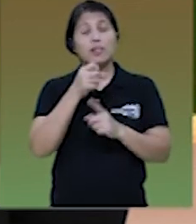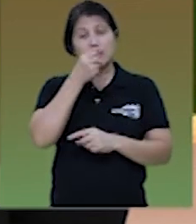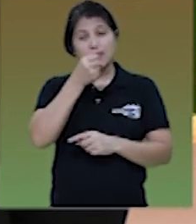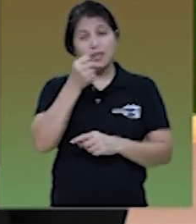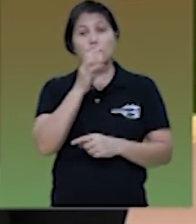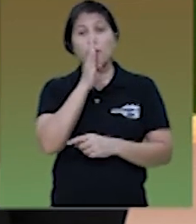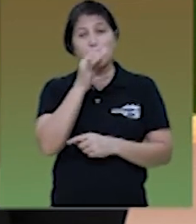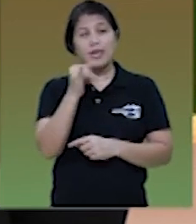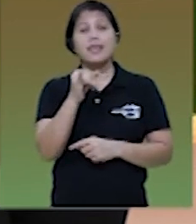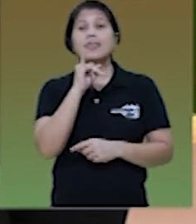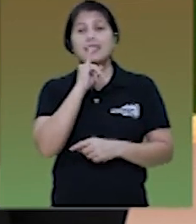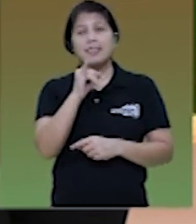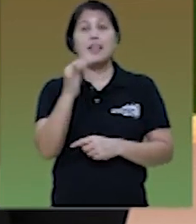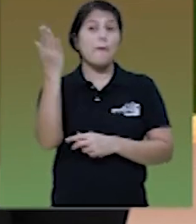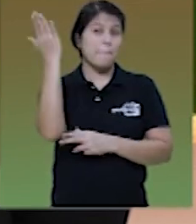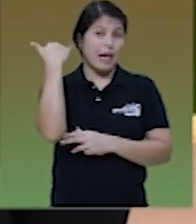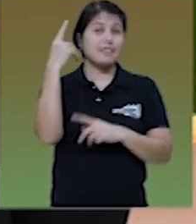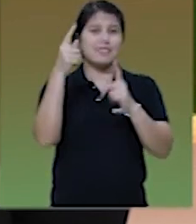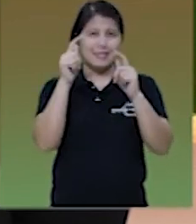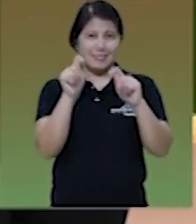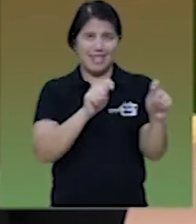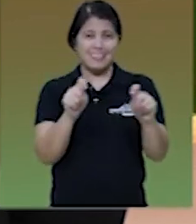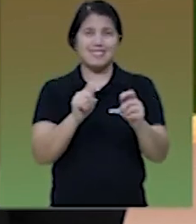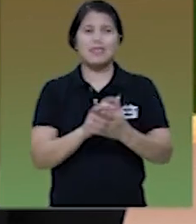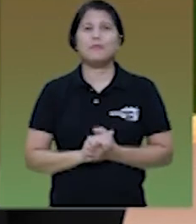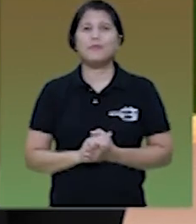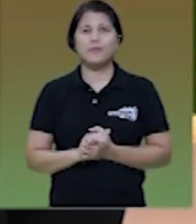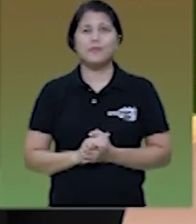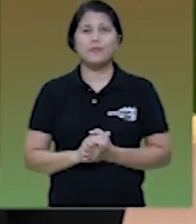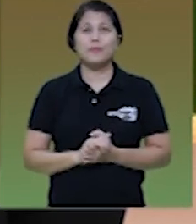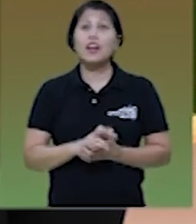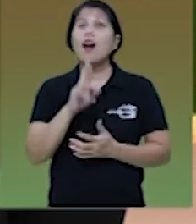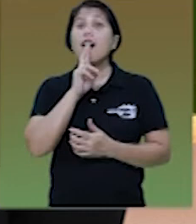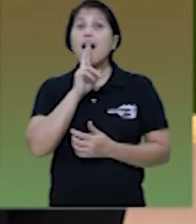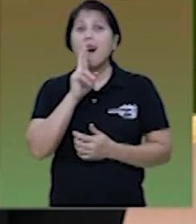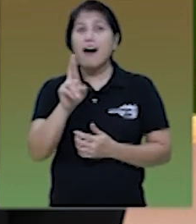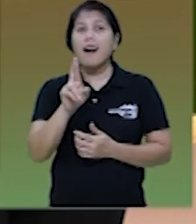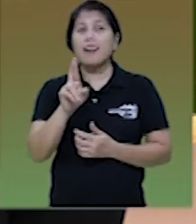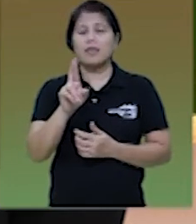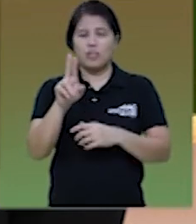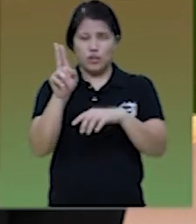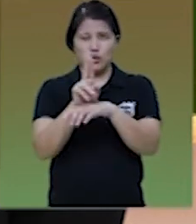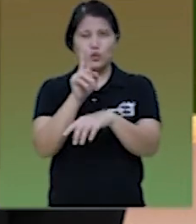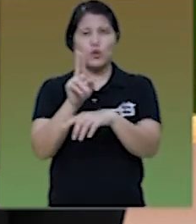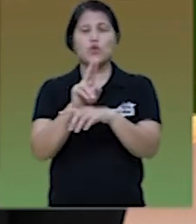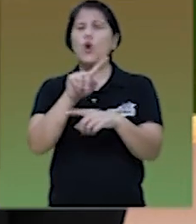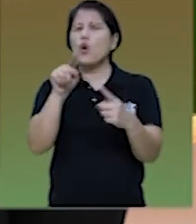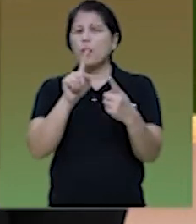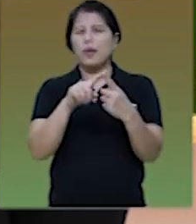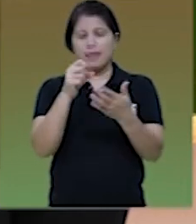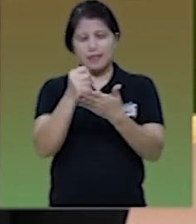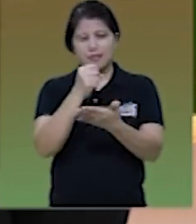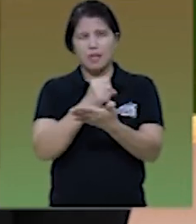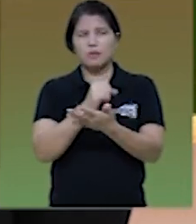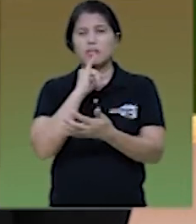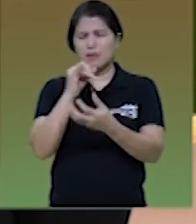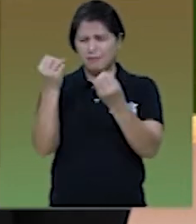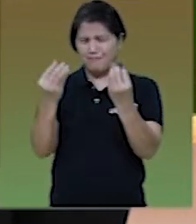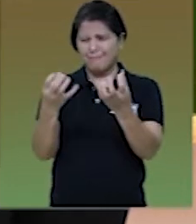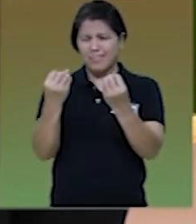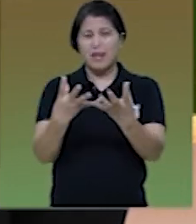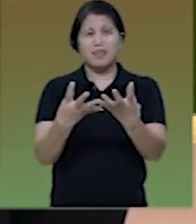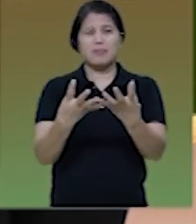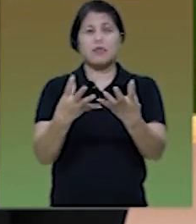state of being is in the past tense. Are is used when the subject is